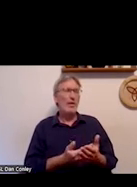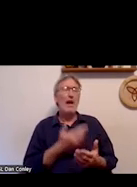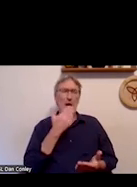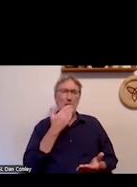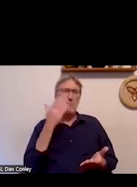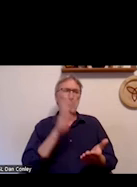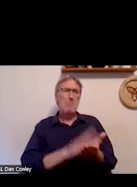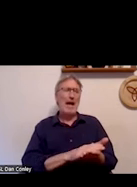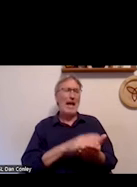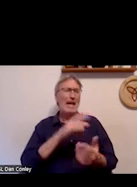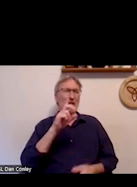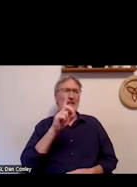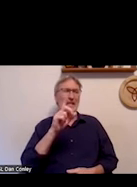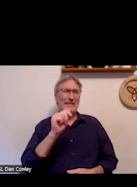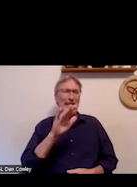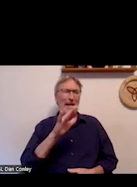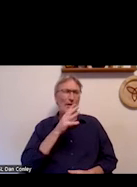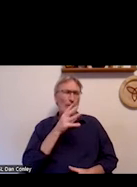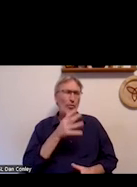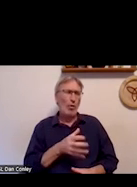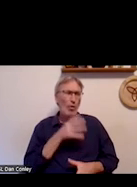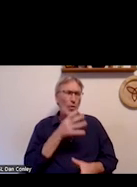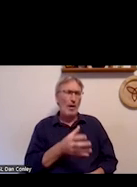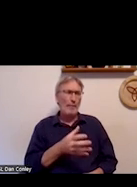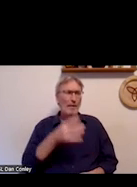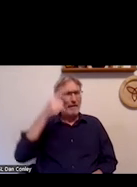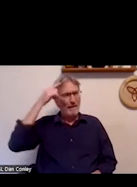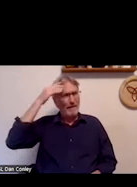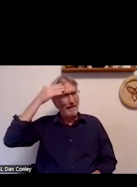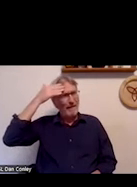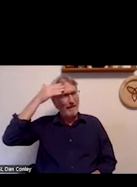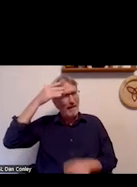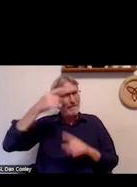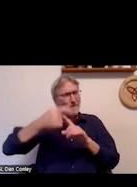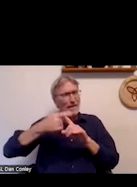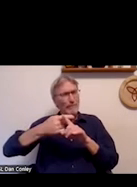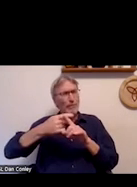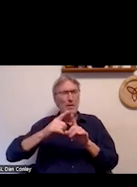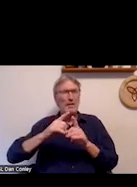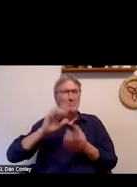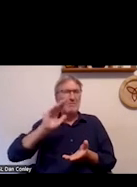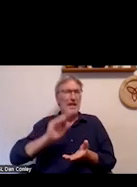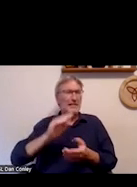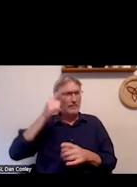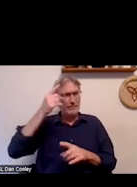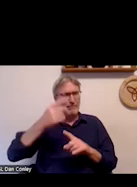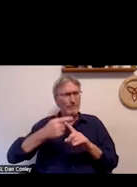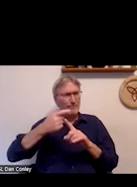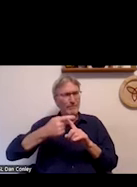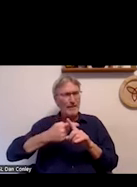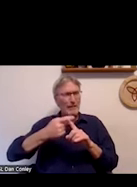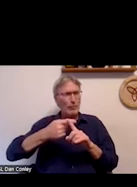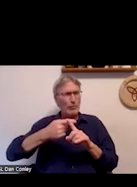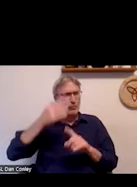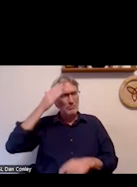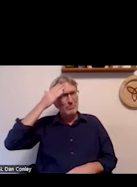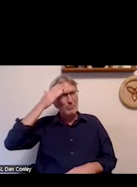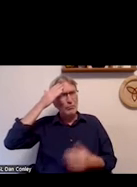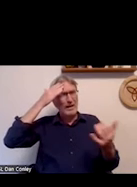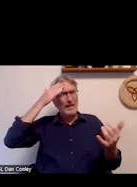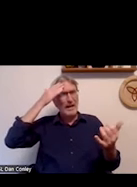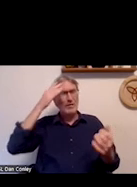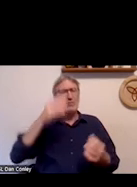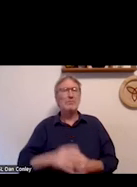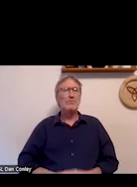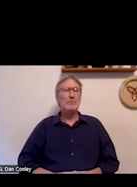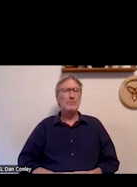been throwing up, and he's been running a fever, but we have it down right now. And he is, he's